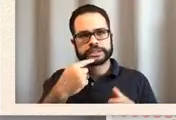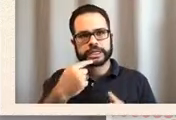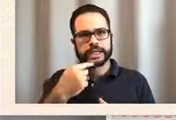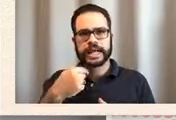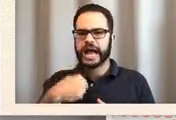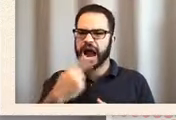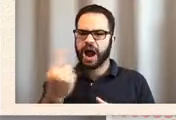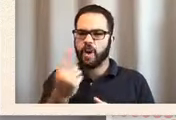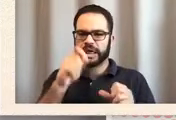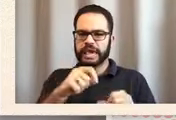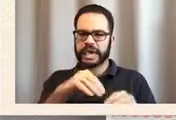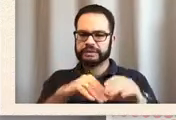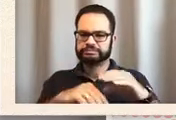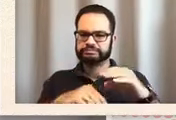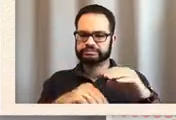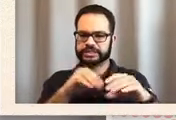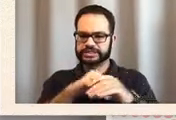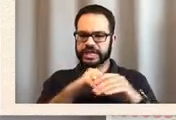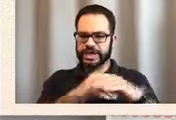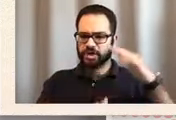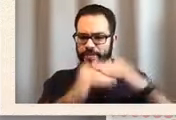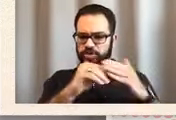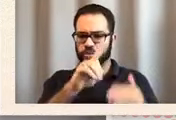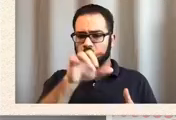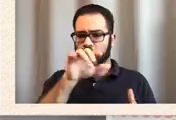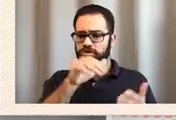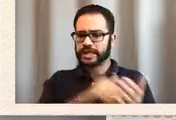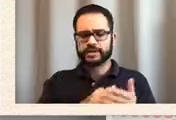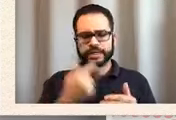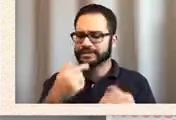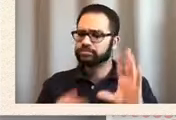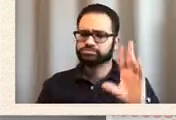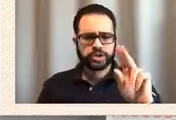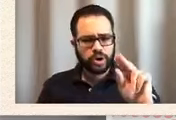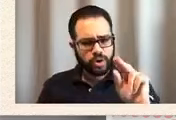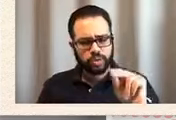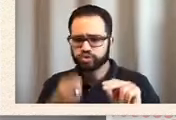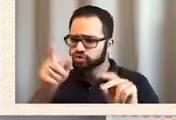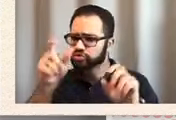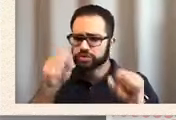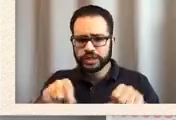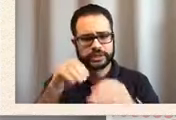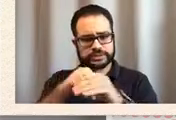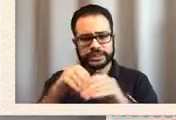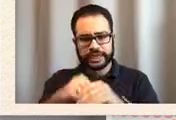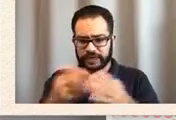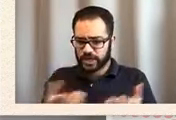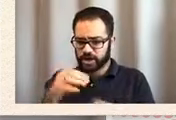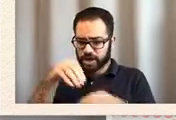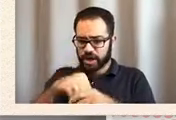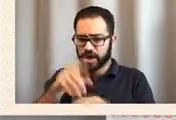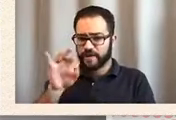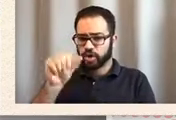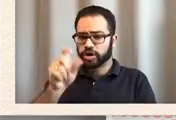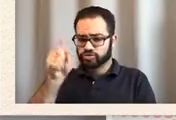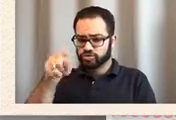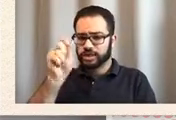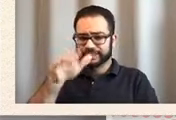up to $100,000. And I said, no. The great thing is an ABLE account, you can, here in Florida, you can save up to